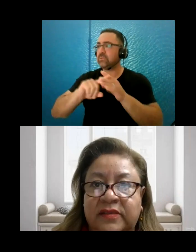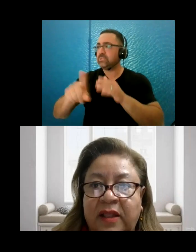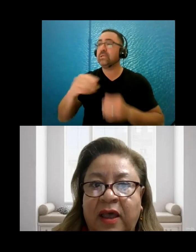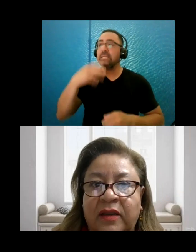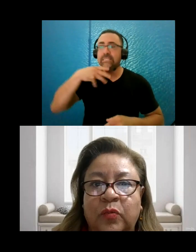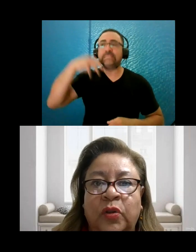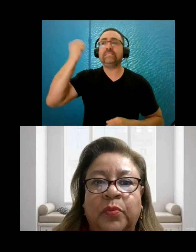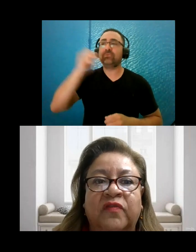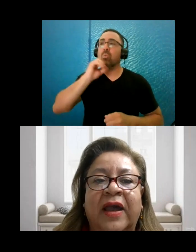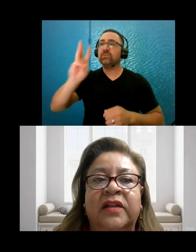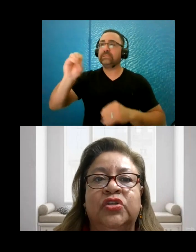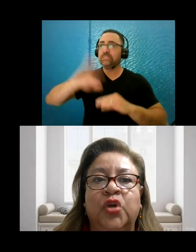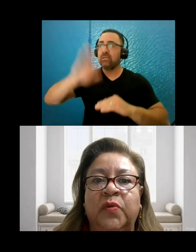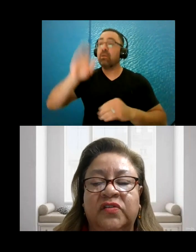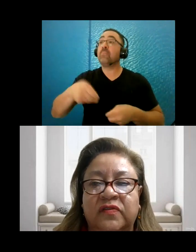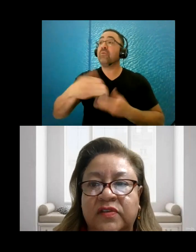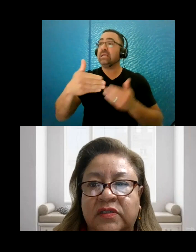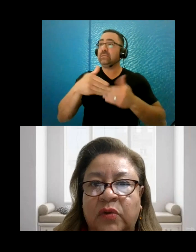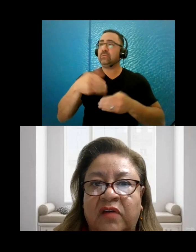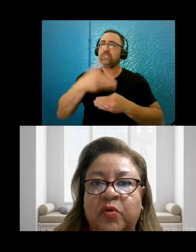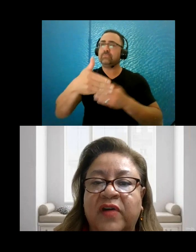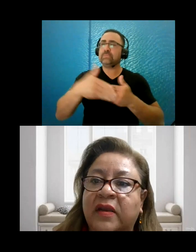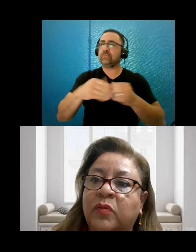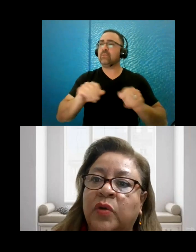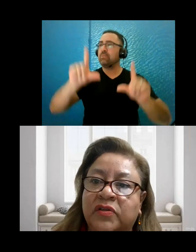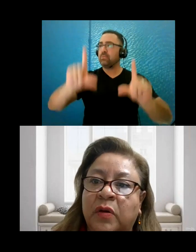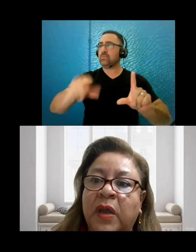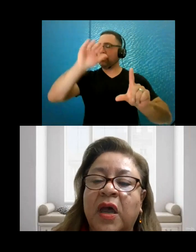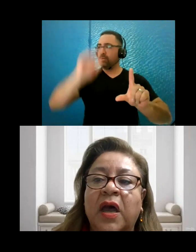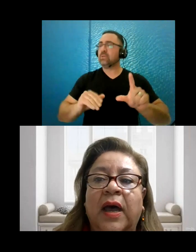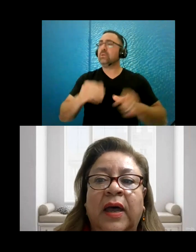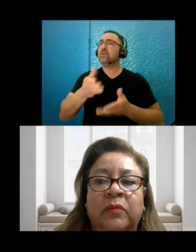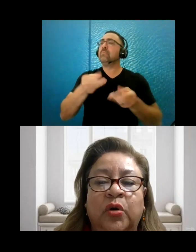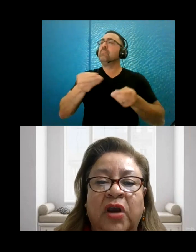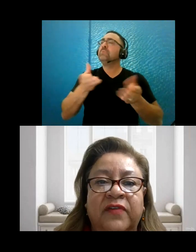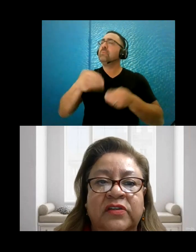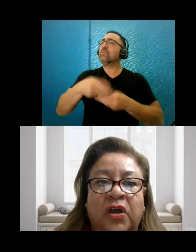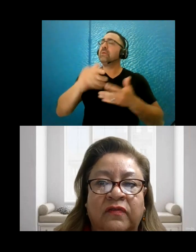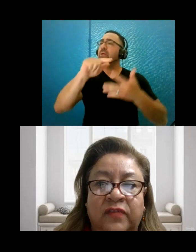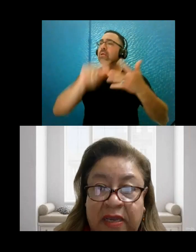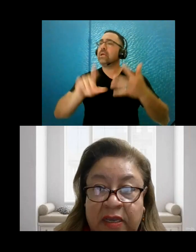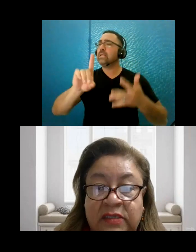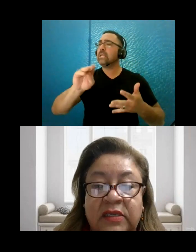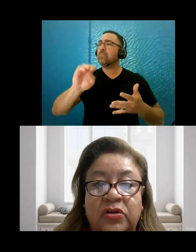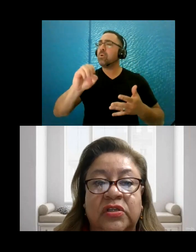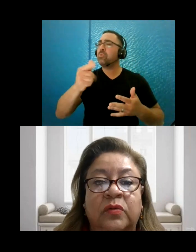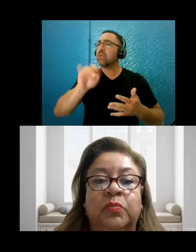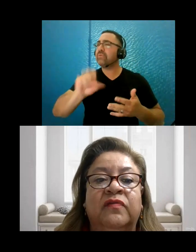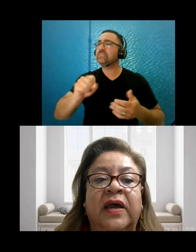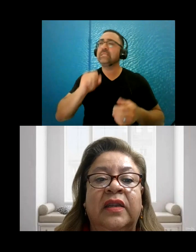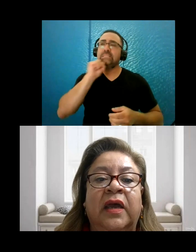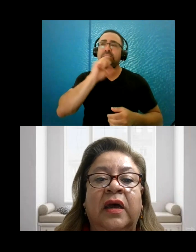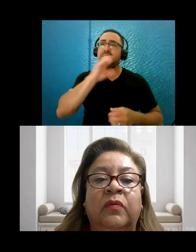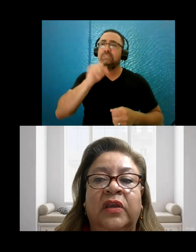the next slide will provide some of the services that we have provided with some demographics of the seniors that